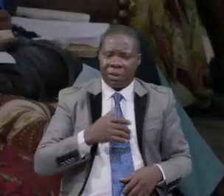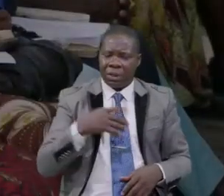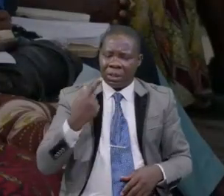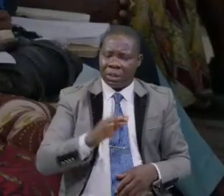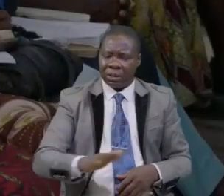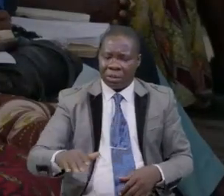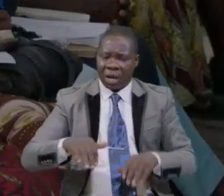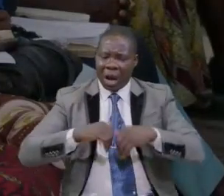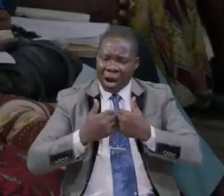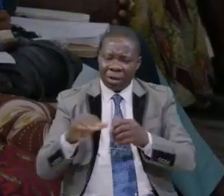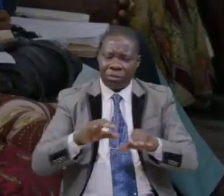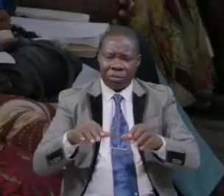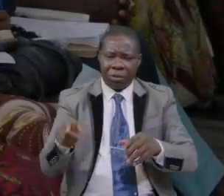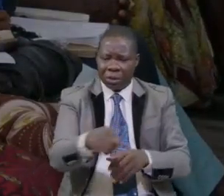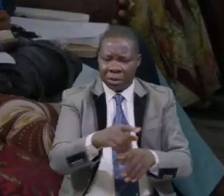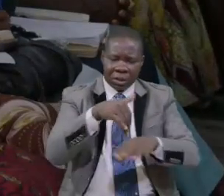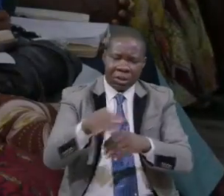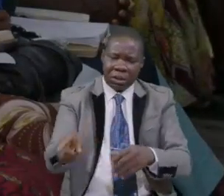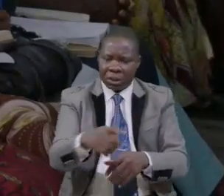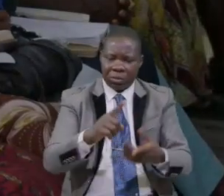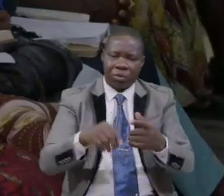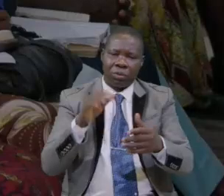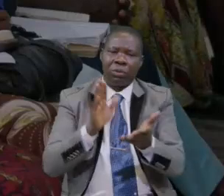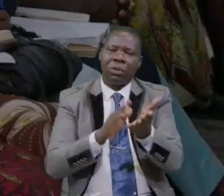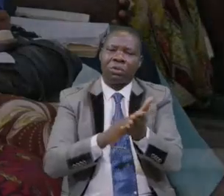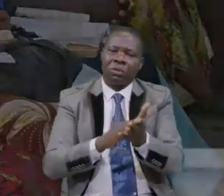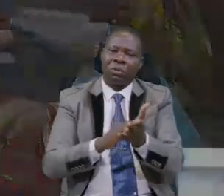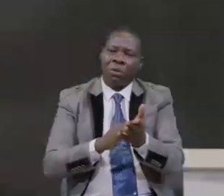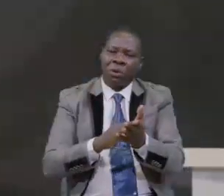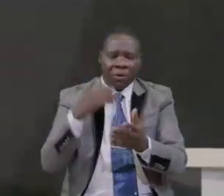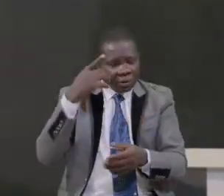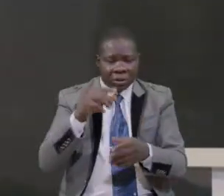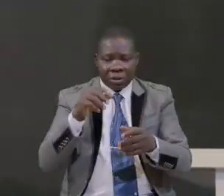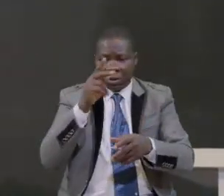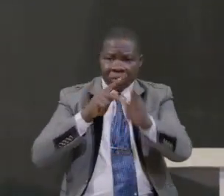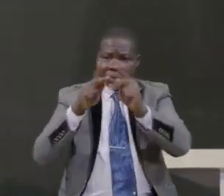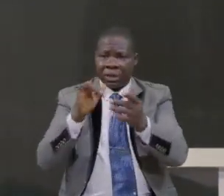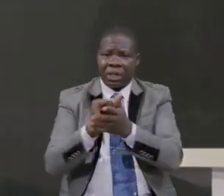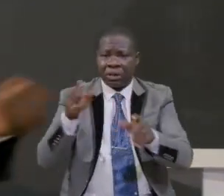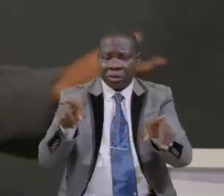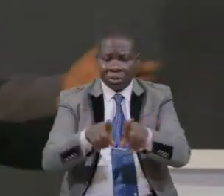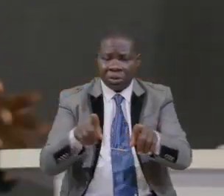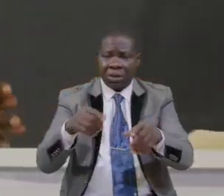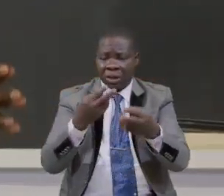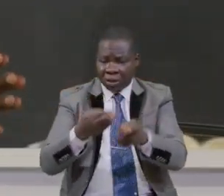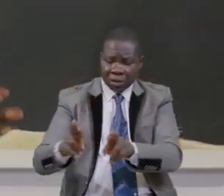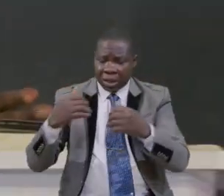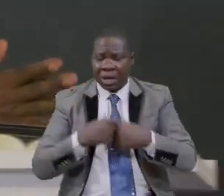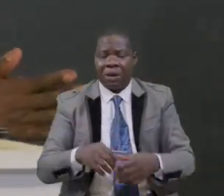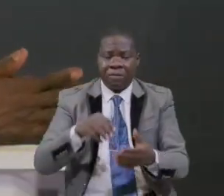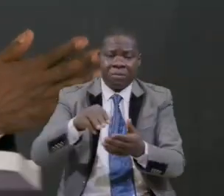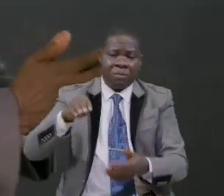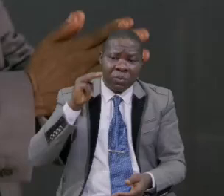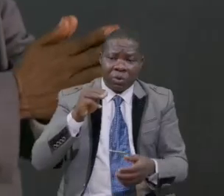to school instead of the prophet that already has millions, a millionaire already, instead of him looking for the